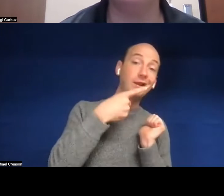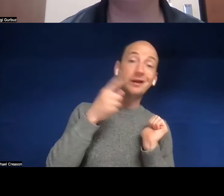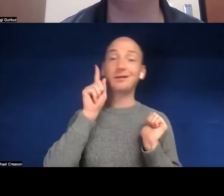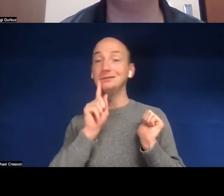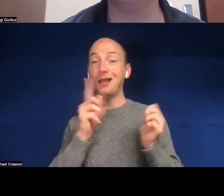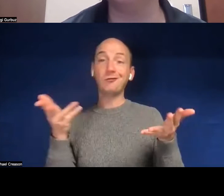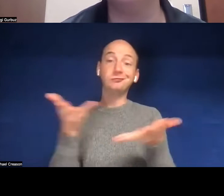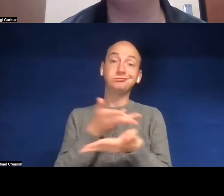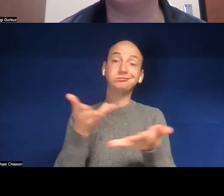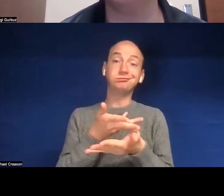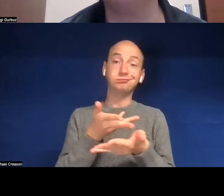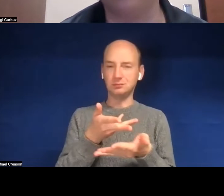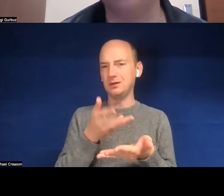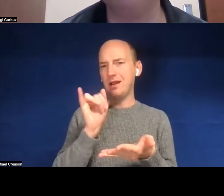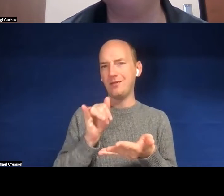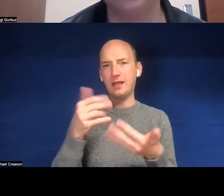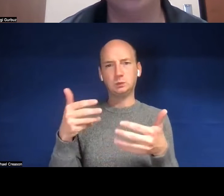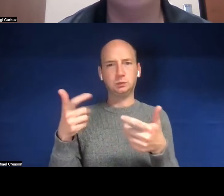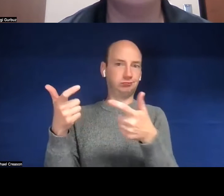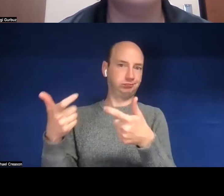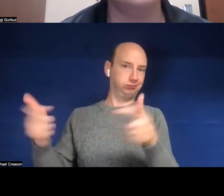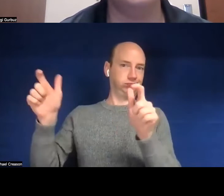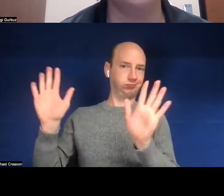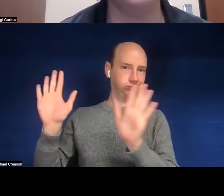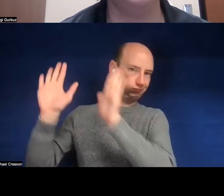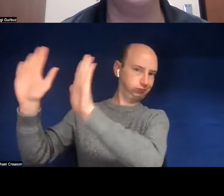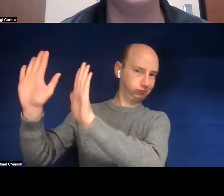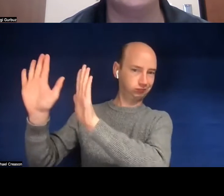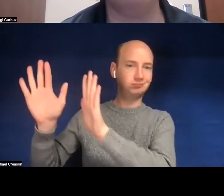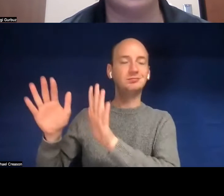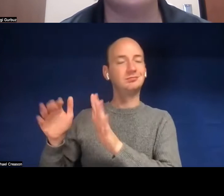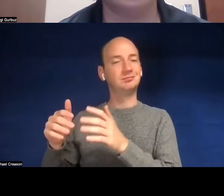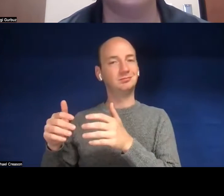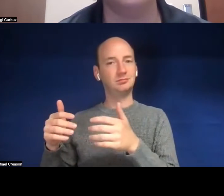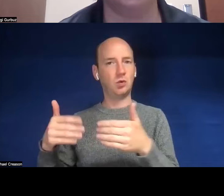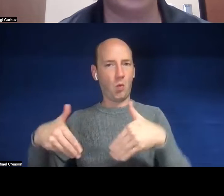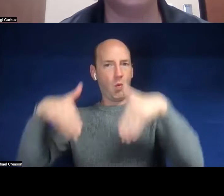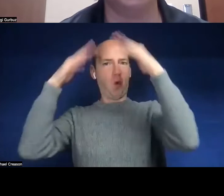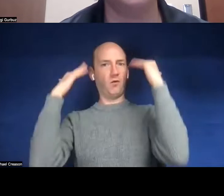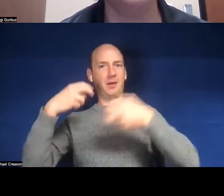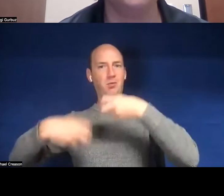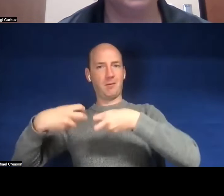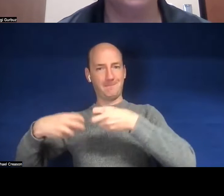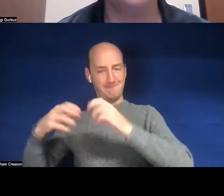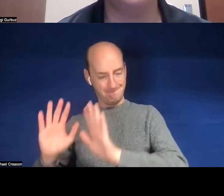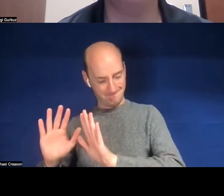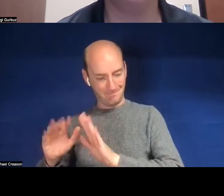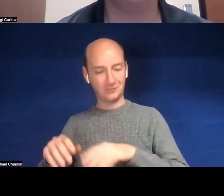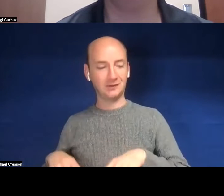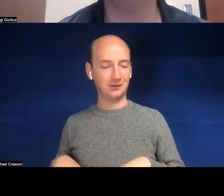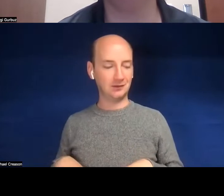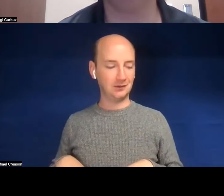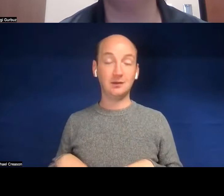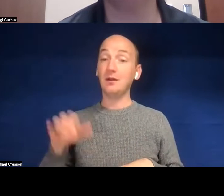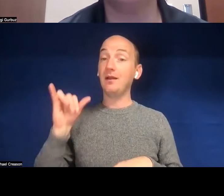feel is a much larger, more daunting problem. In order to enable that kind of interaction, the